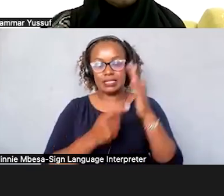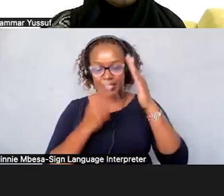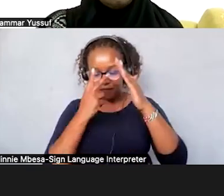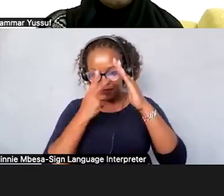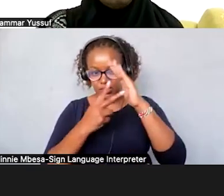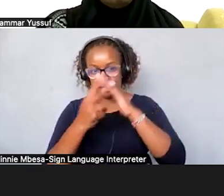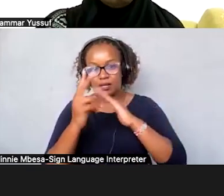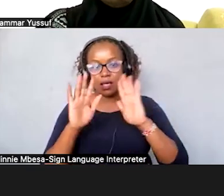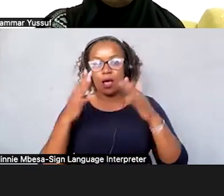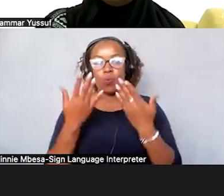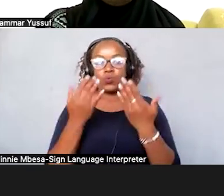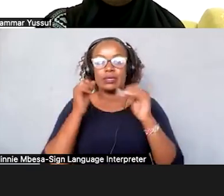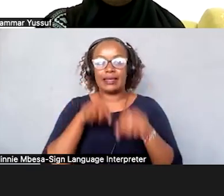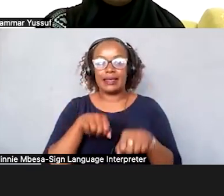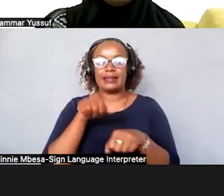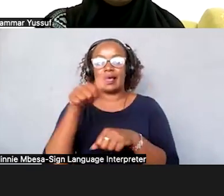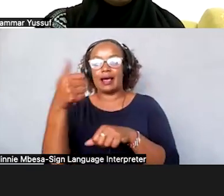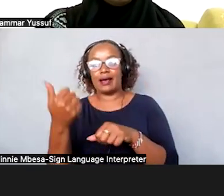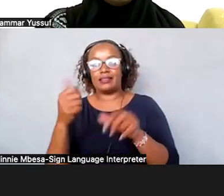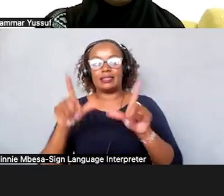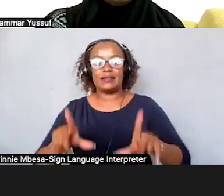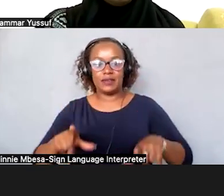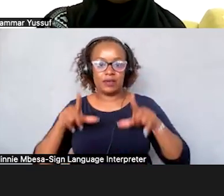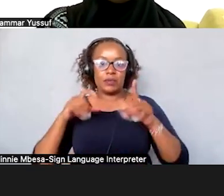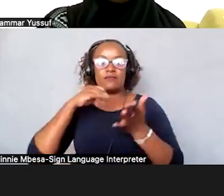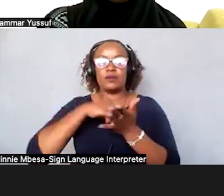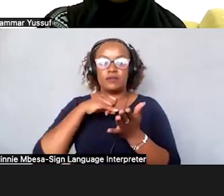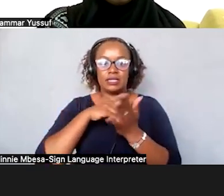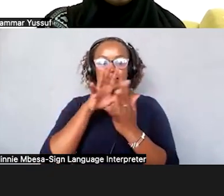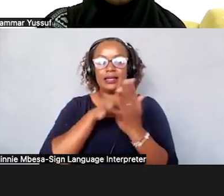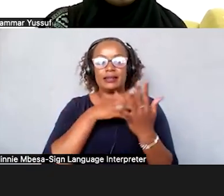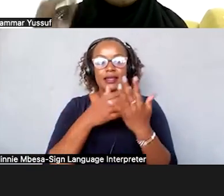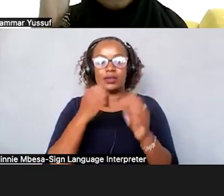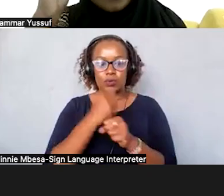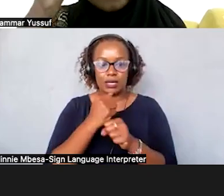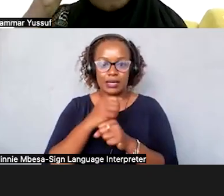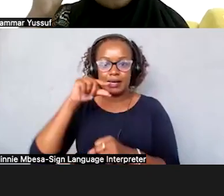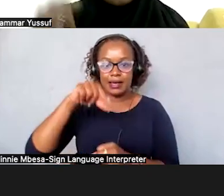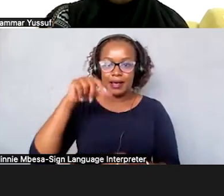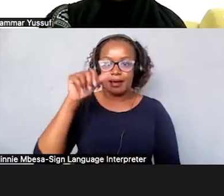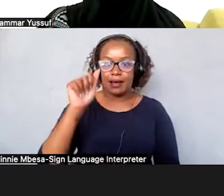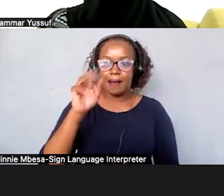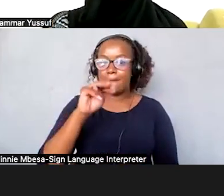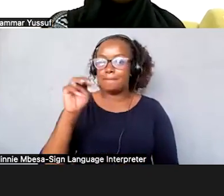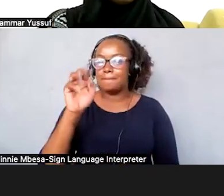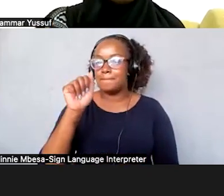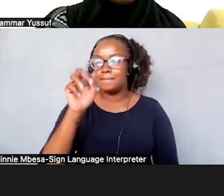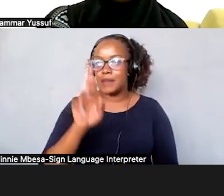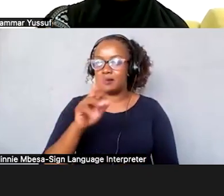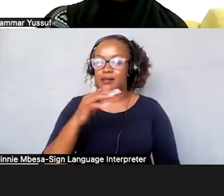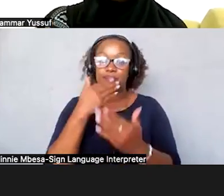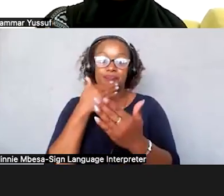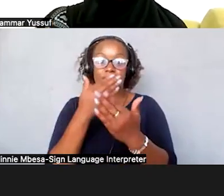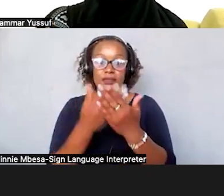survivors be part of the network? Kamar, over to you. Thank you so much. Thank you so much, Jacob. The network